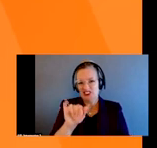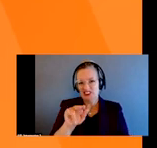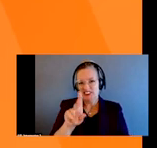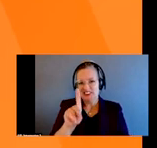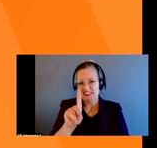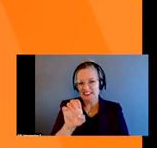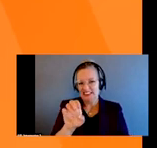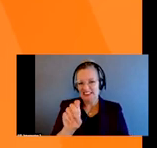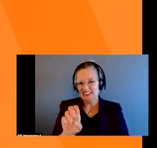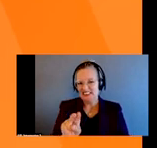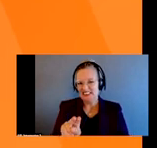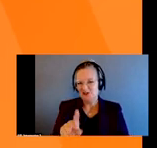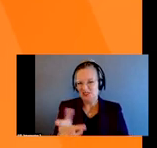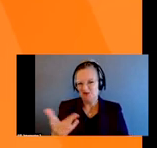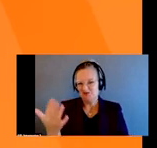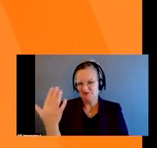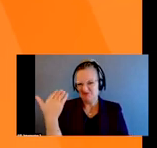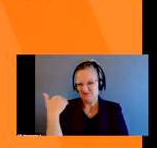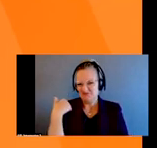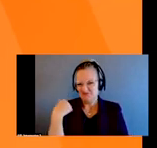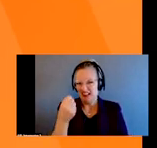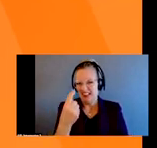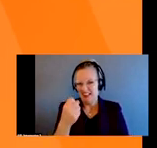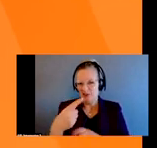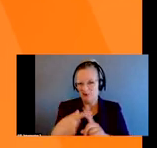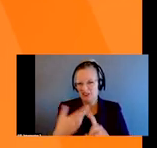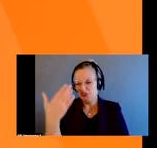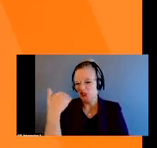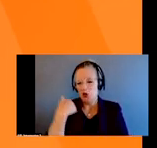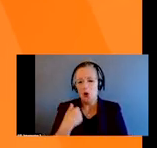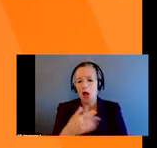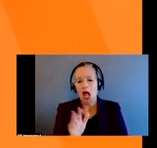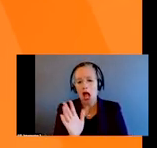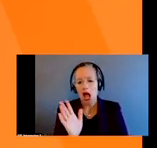through this. I'm going to go back. We'll find a different one.